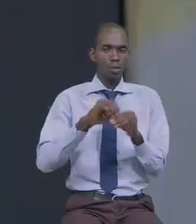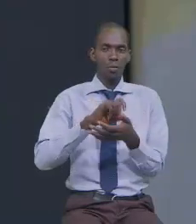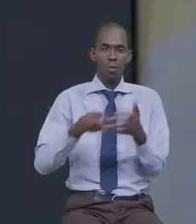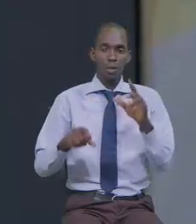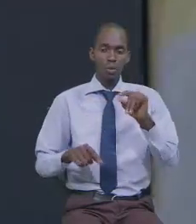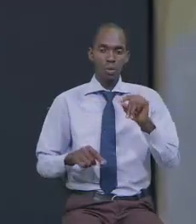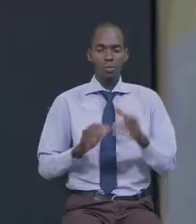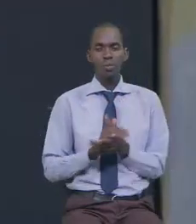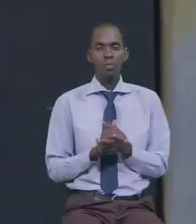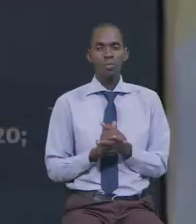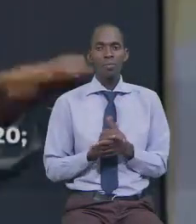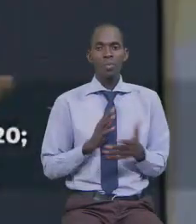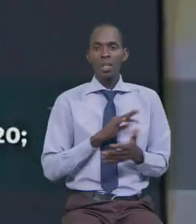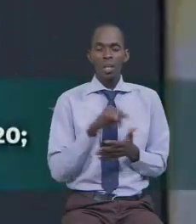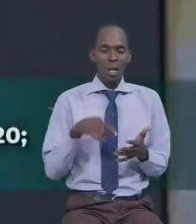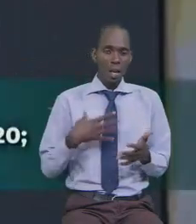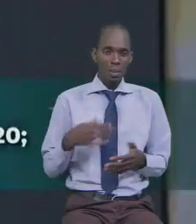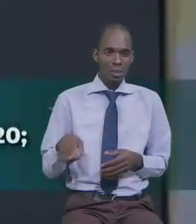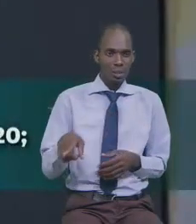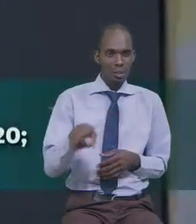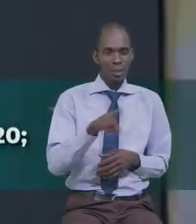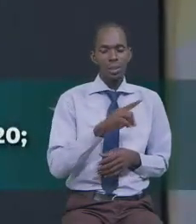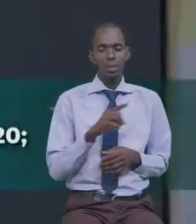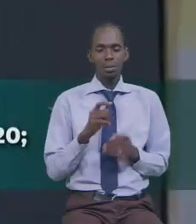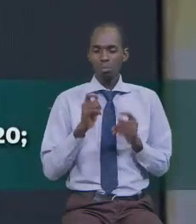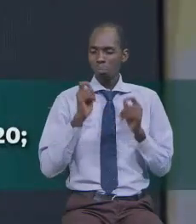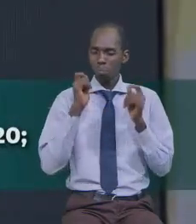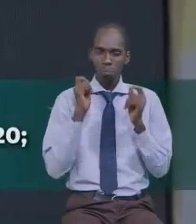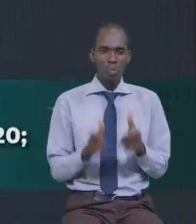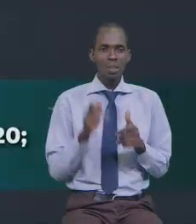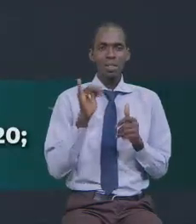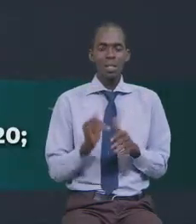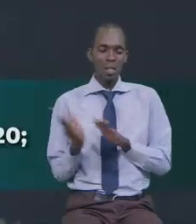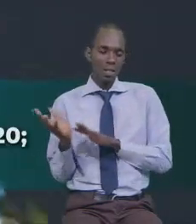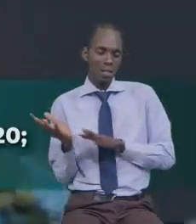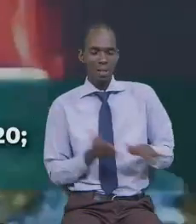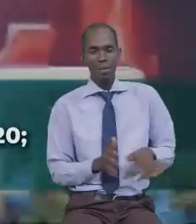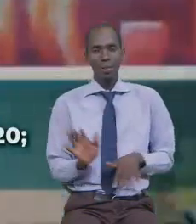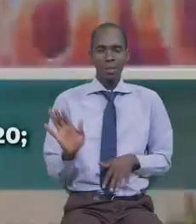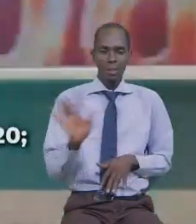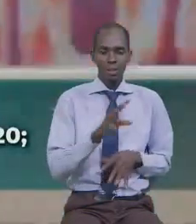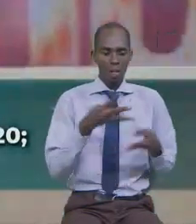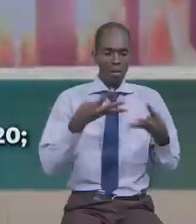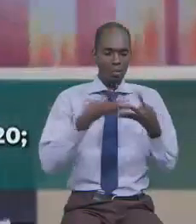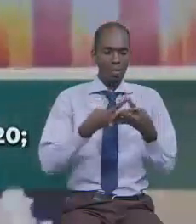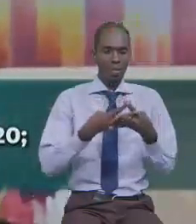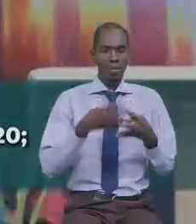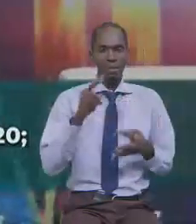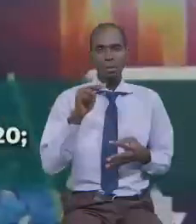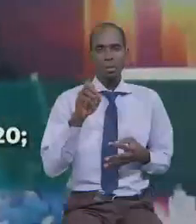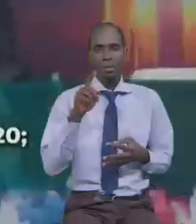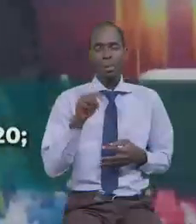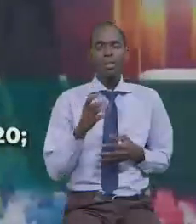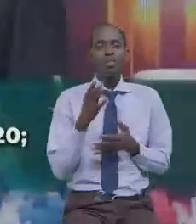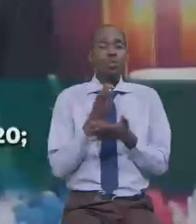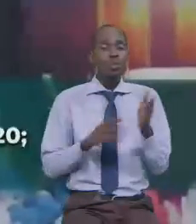they straightway let their nets. There are people who are wedded to their net. They